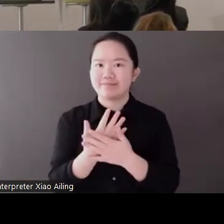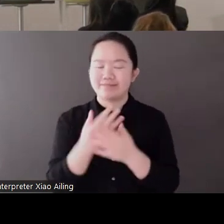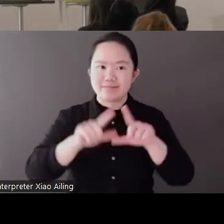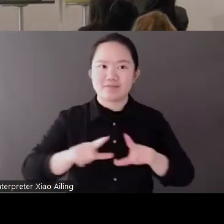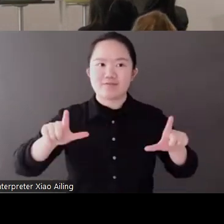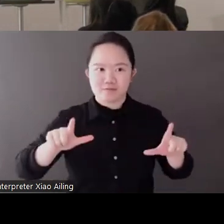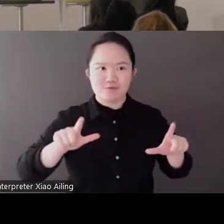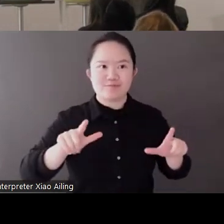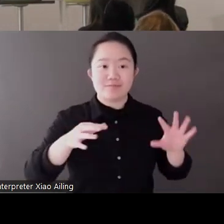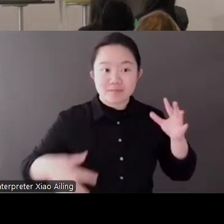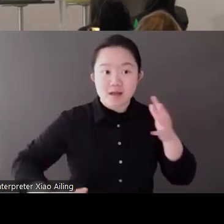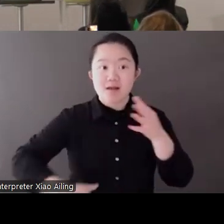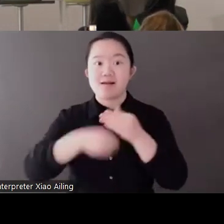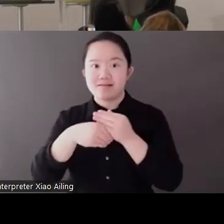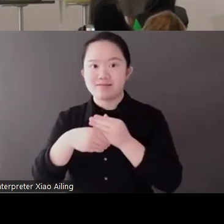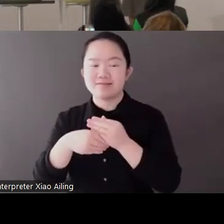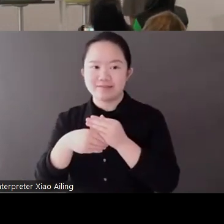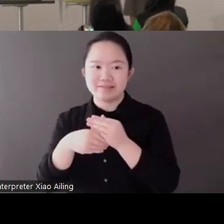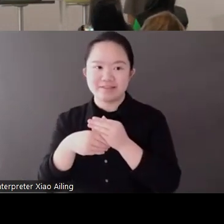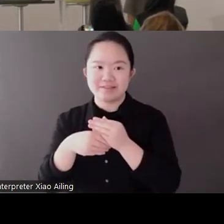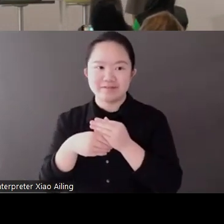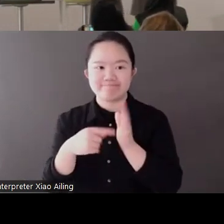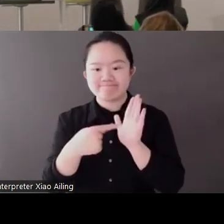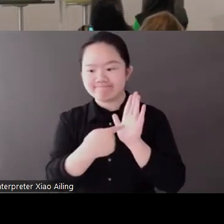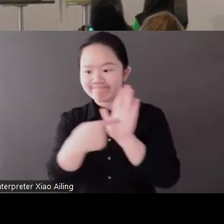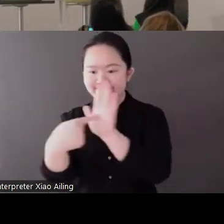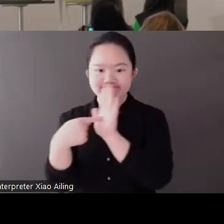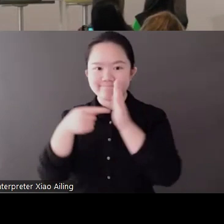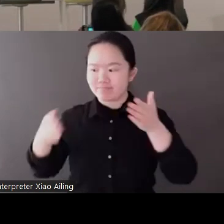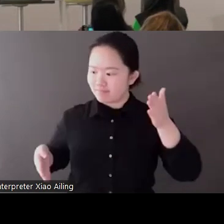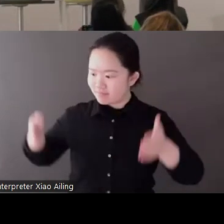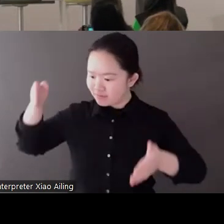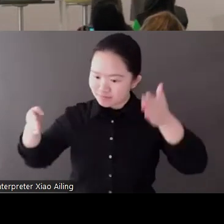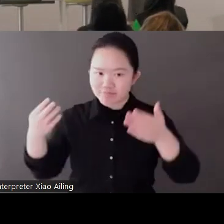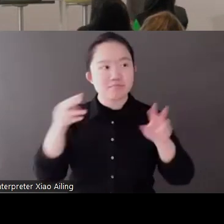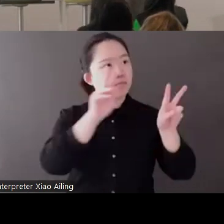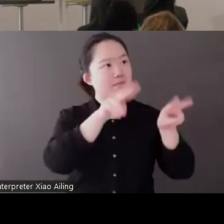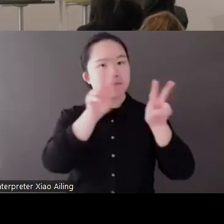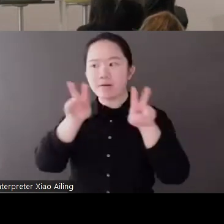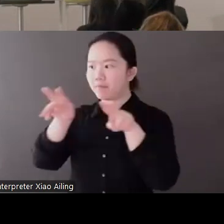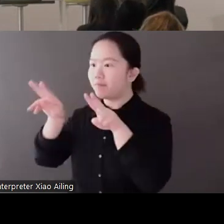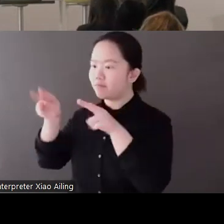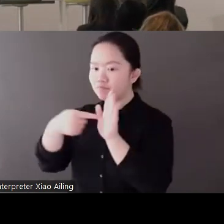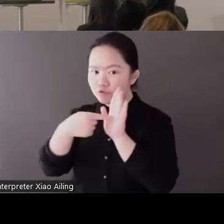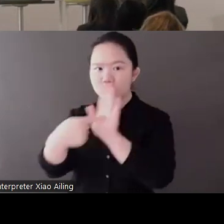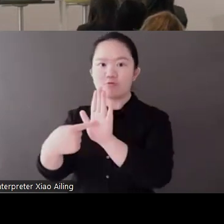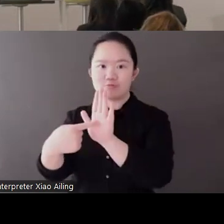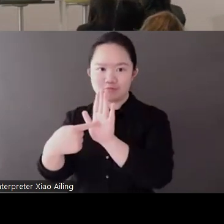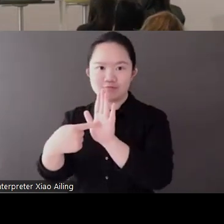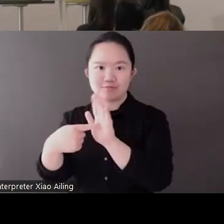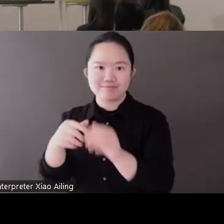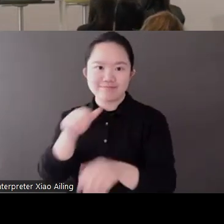exhibition, because we have Amazon as our main sponsor, and that means that they are showing all their cool stuff. So that's a little bit of